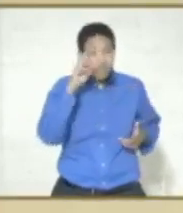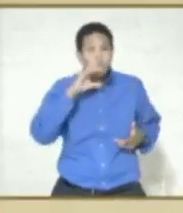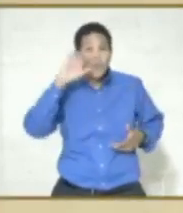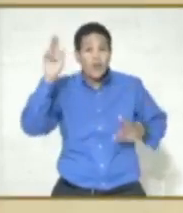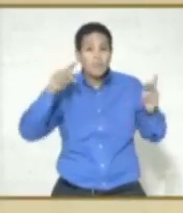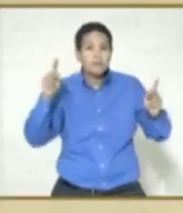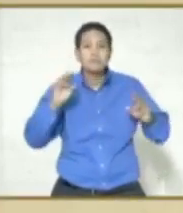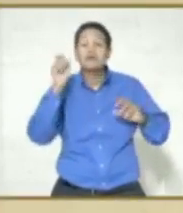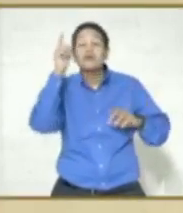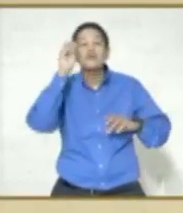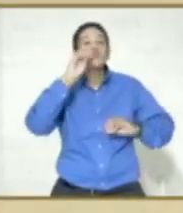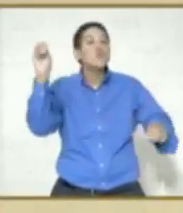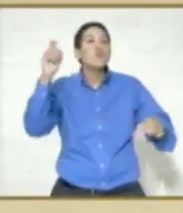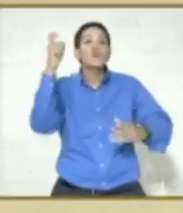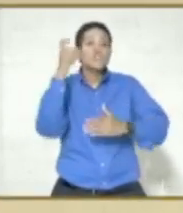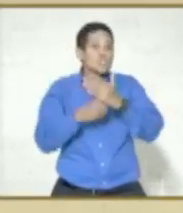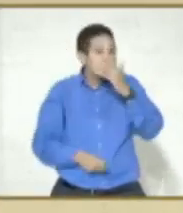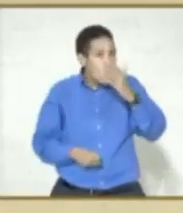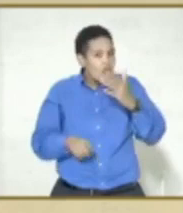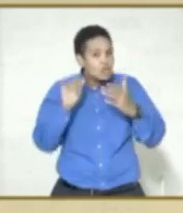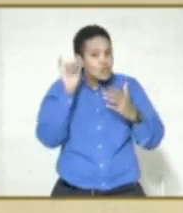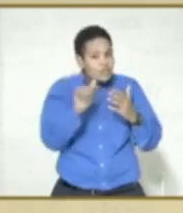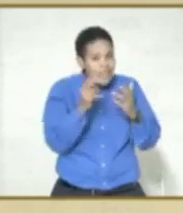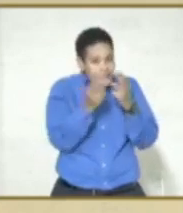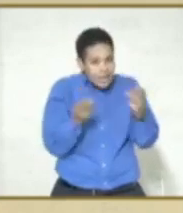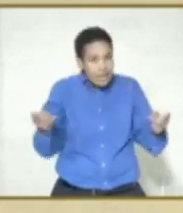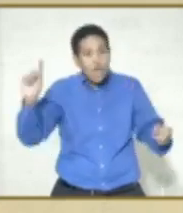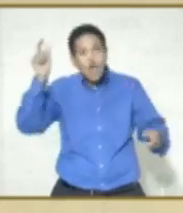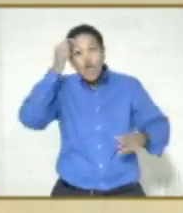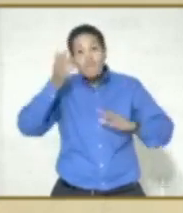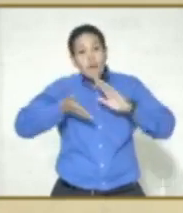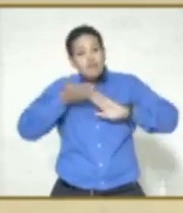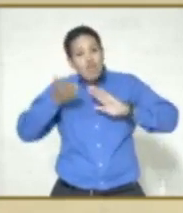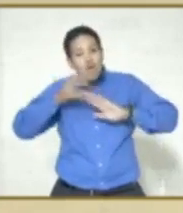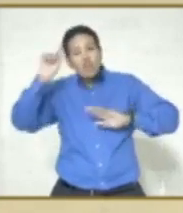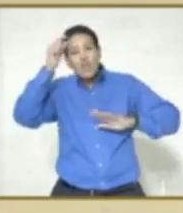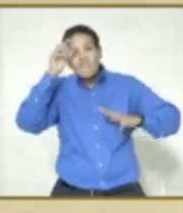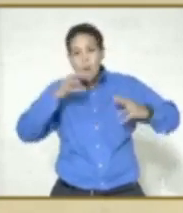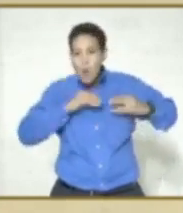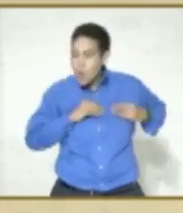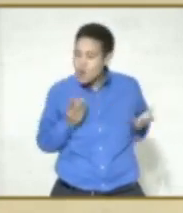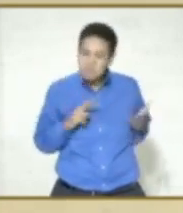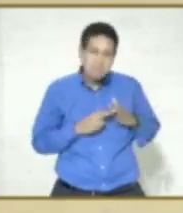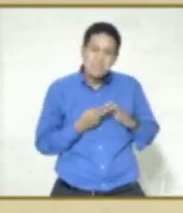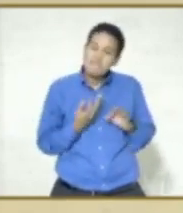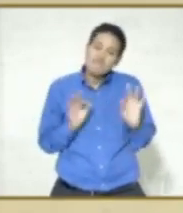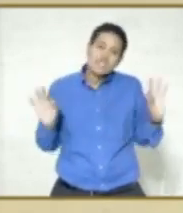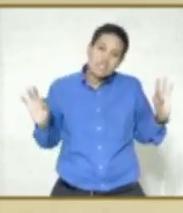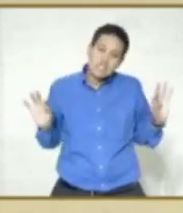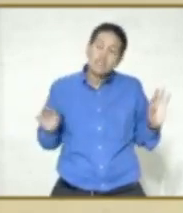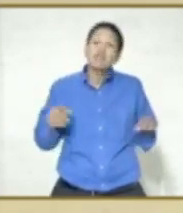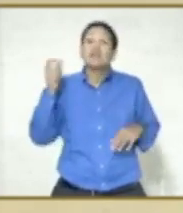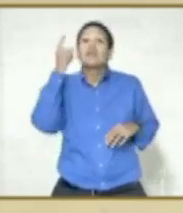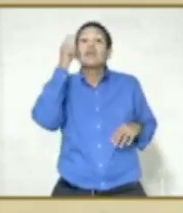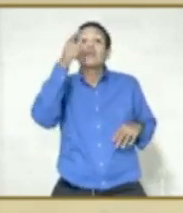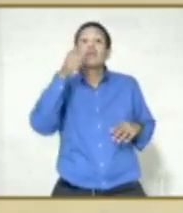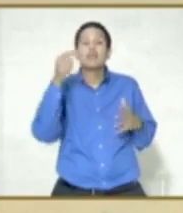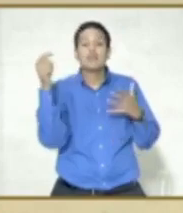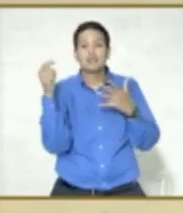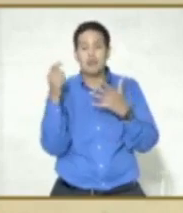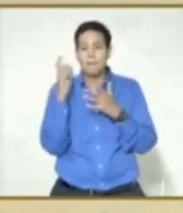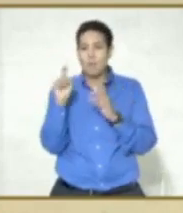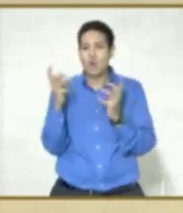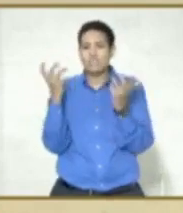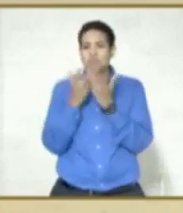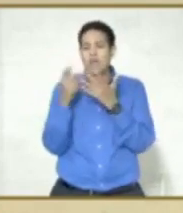no charge to stay at our facilities. They're government-run, government-owned, and therefore they're free. There's a criteria that you